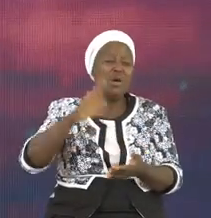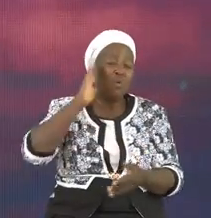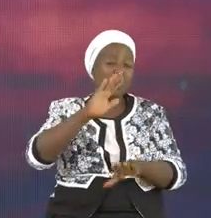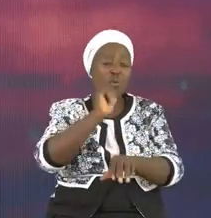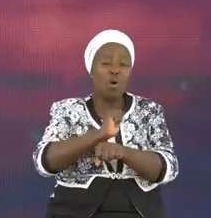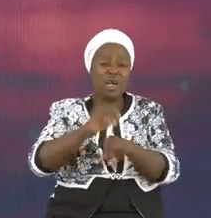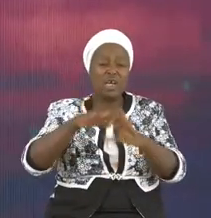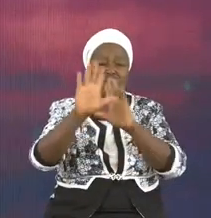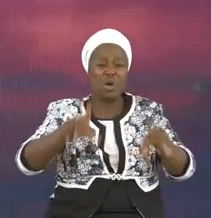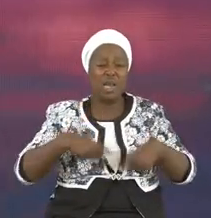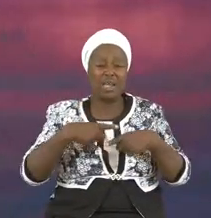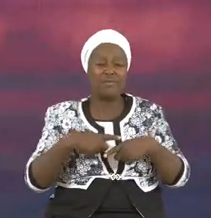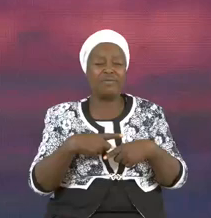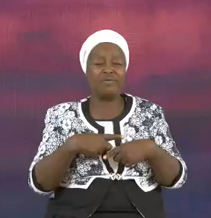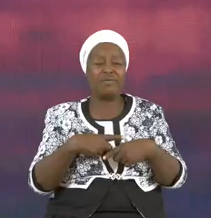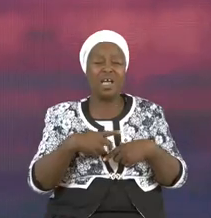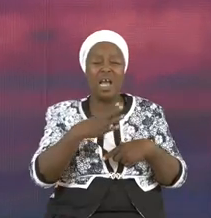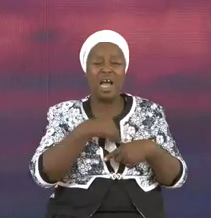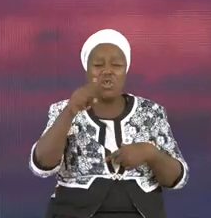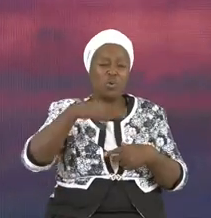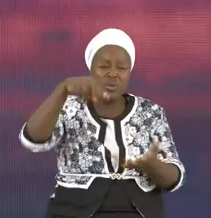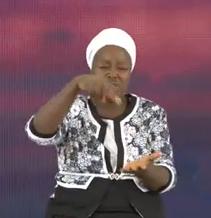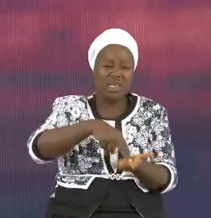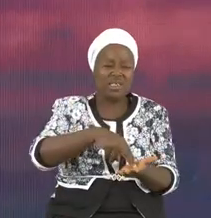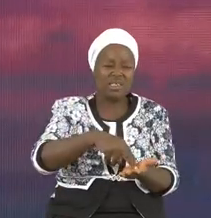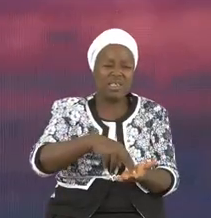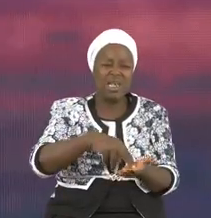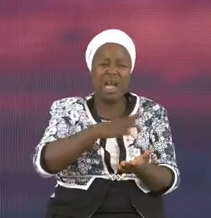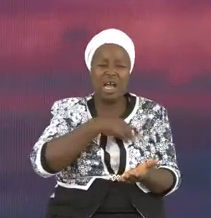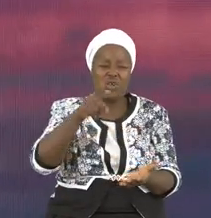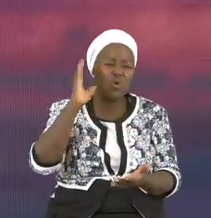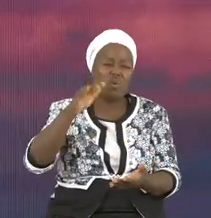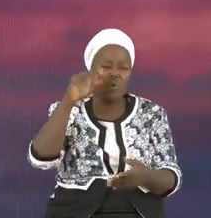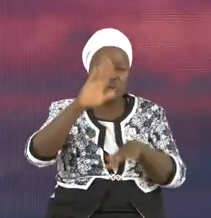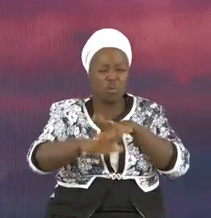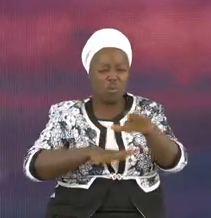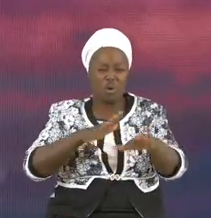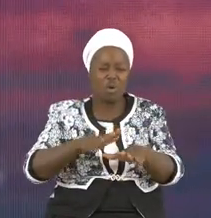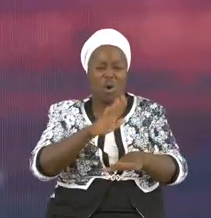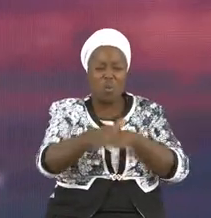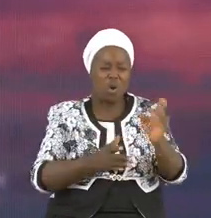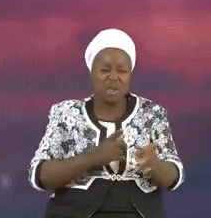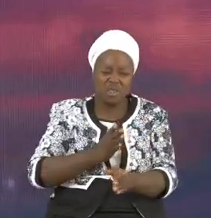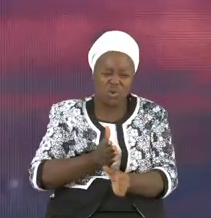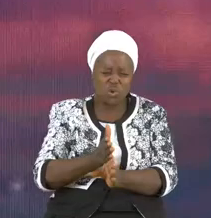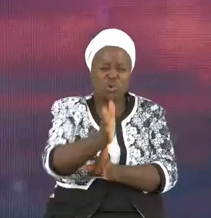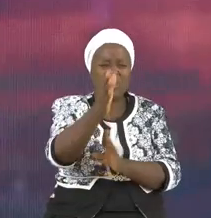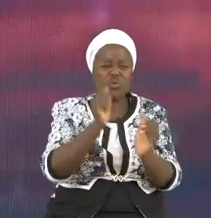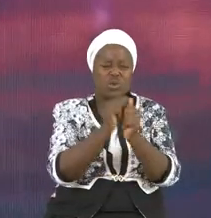life. And you'll stand and you'll walk. Walk straight with your two legs